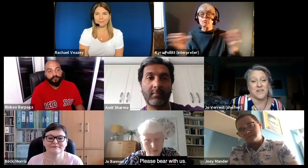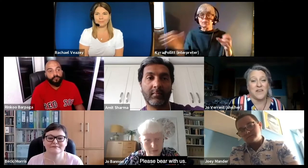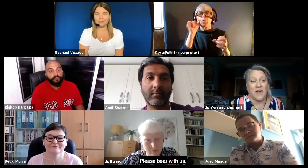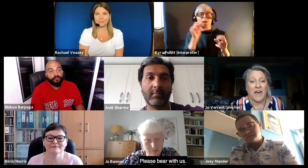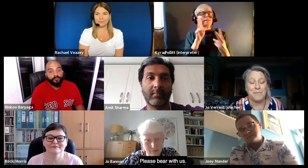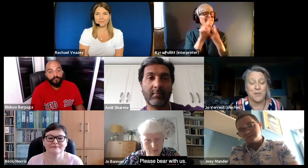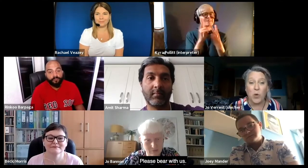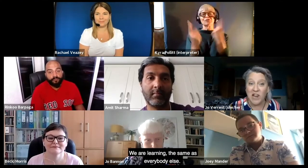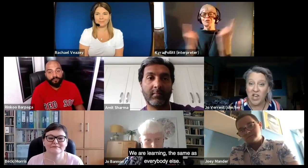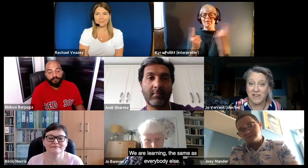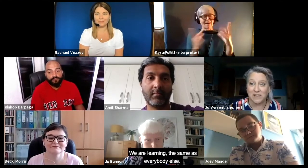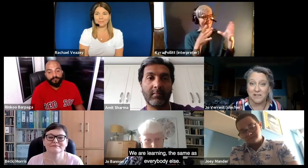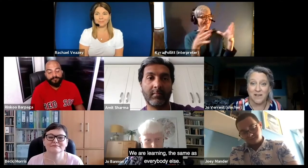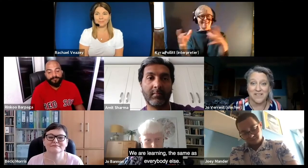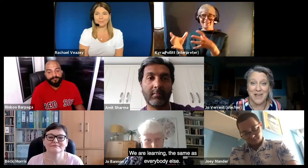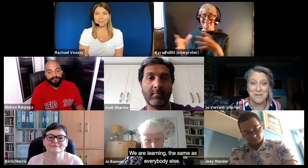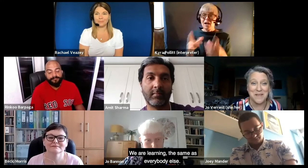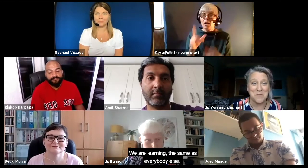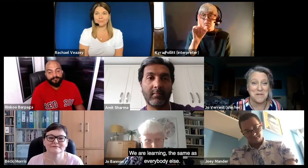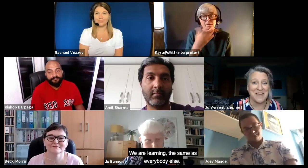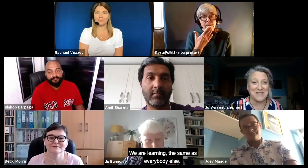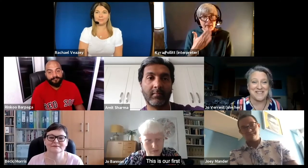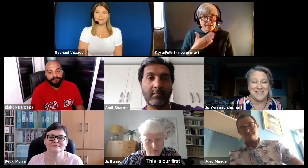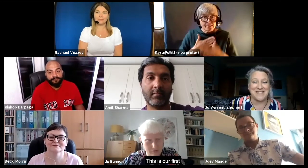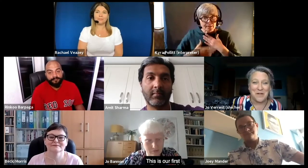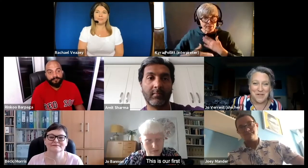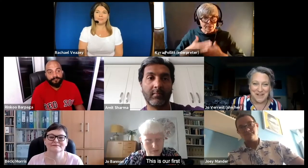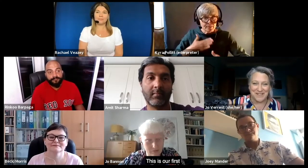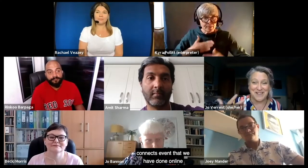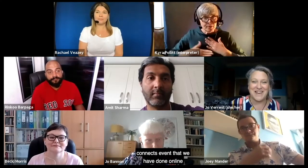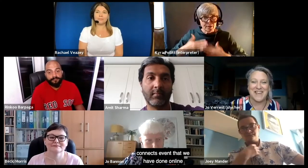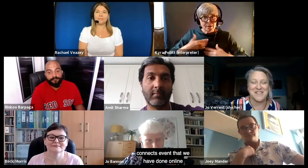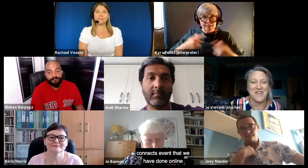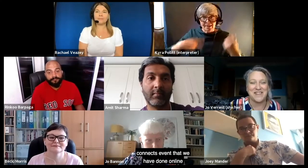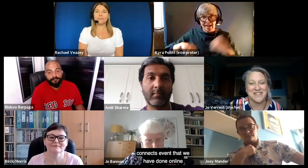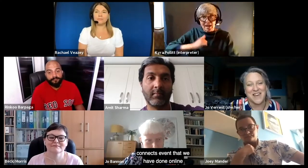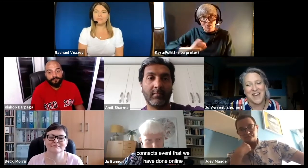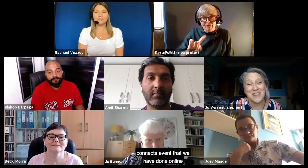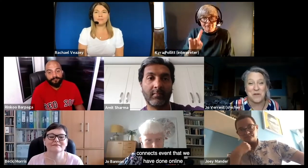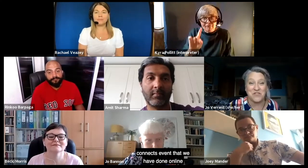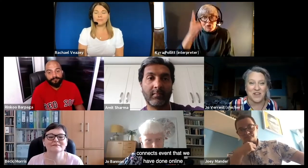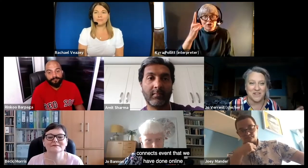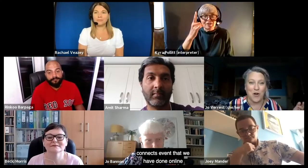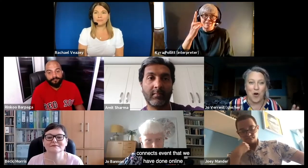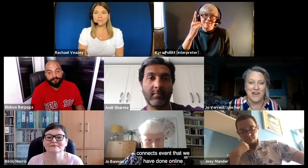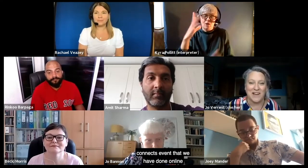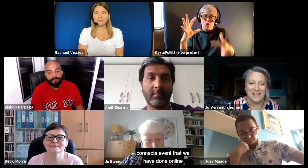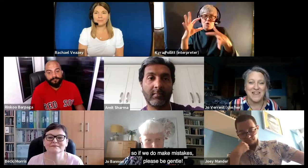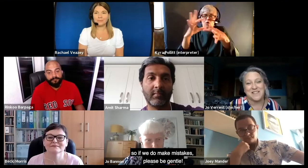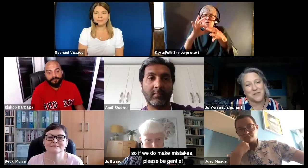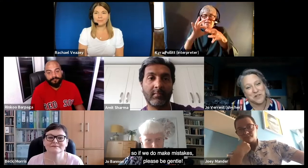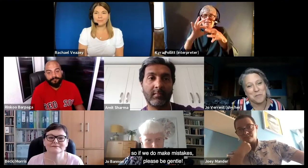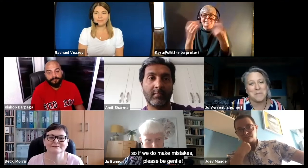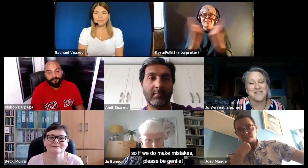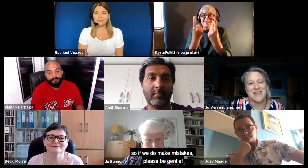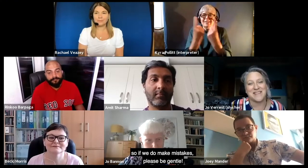us. We're learning, as same as everybody else. This is our first Connects event that we've done online.